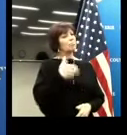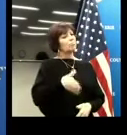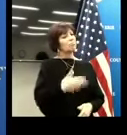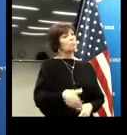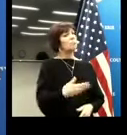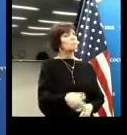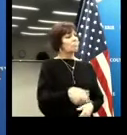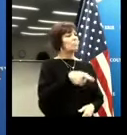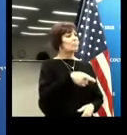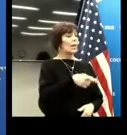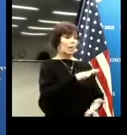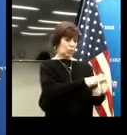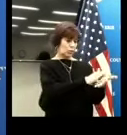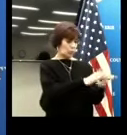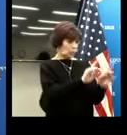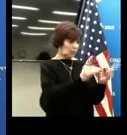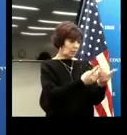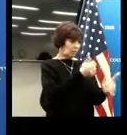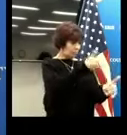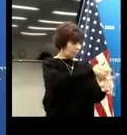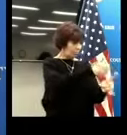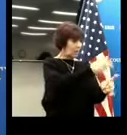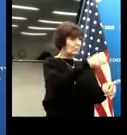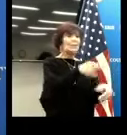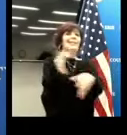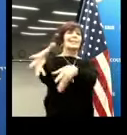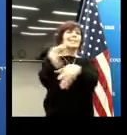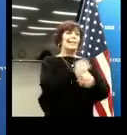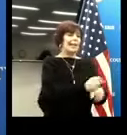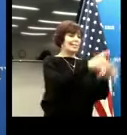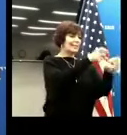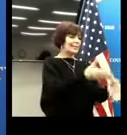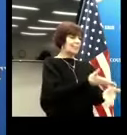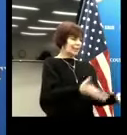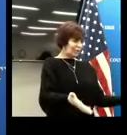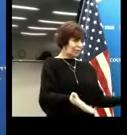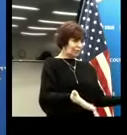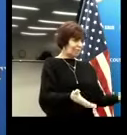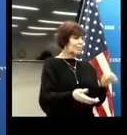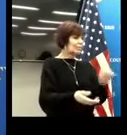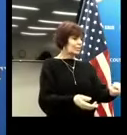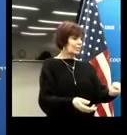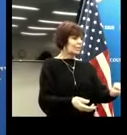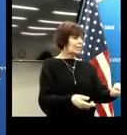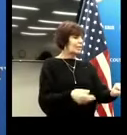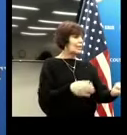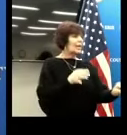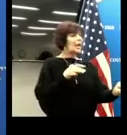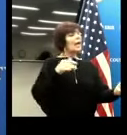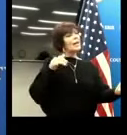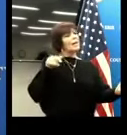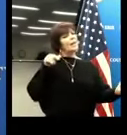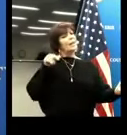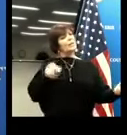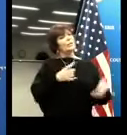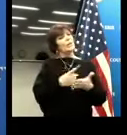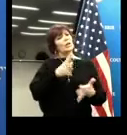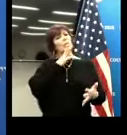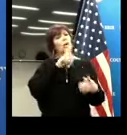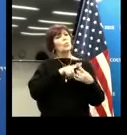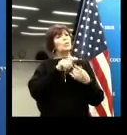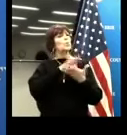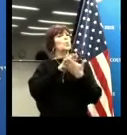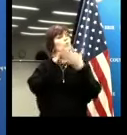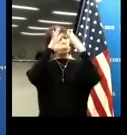weeks that it's up to the school districts themselves to obtain the testing materials from the state. But I spoke earlier this week with some school superintendents who